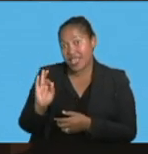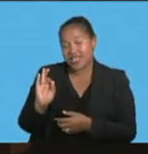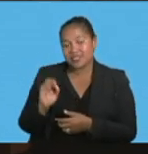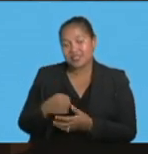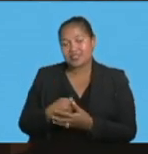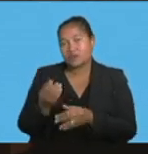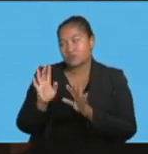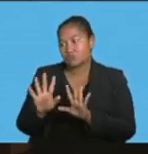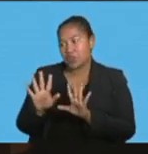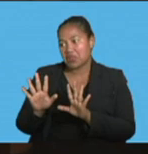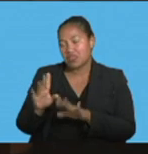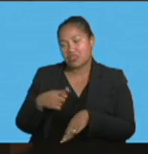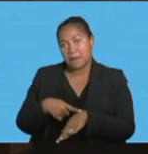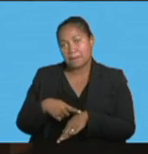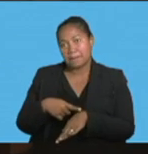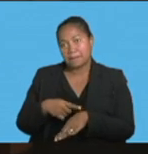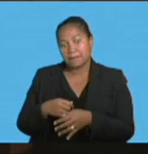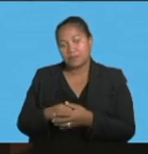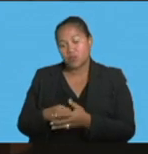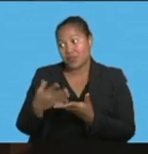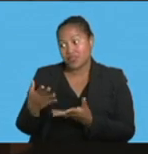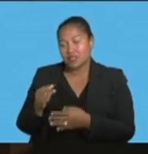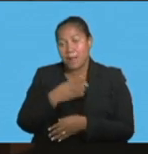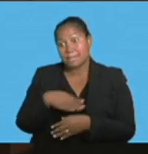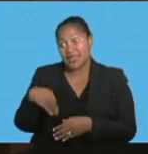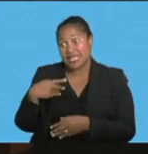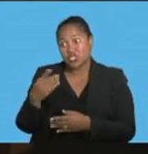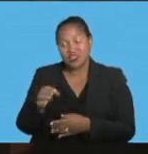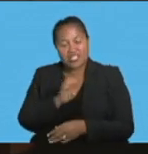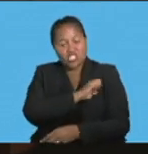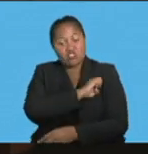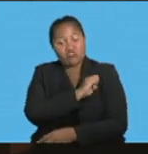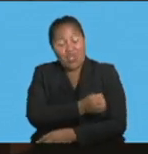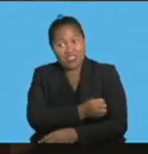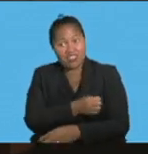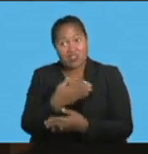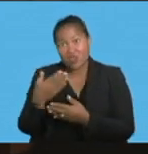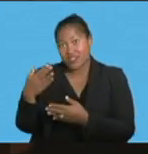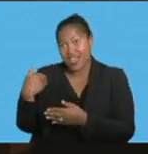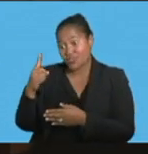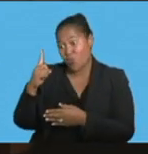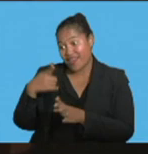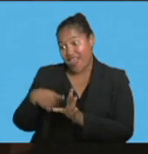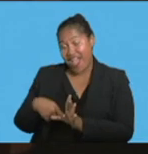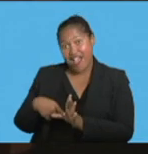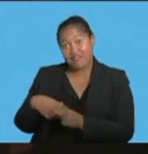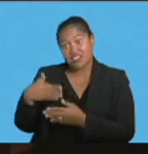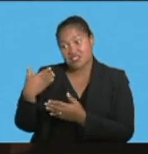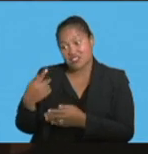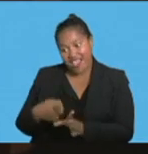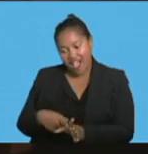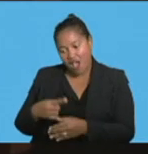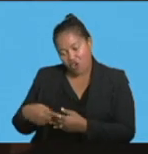delays and waiting time. On this, the Ministry has strengthened over the last 1.5 years and continues to strengthen